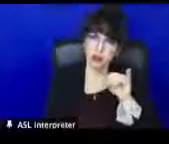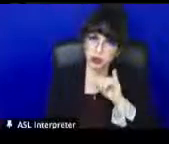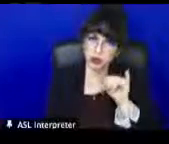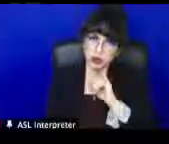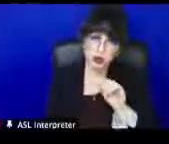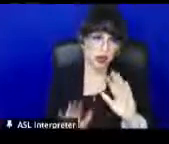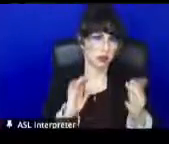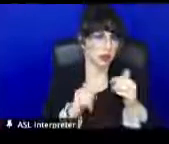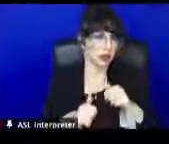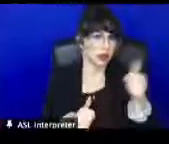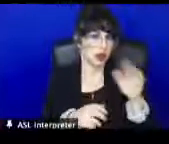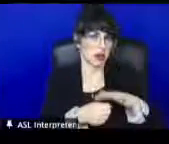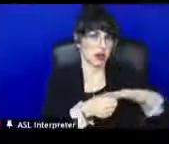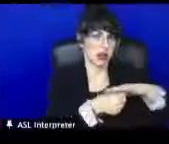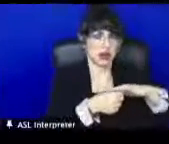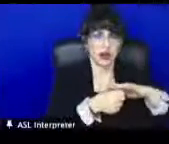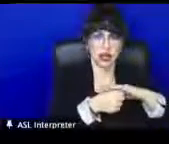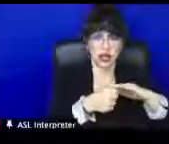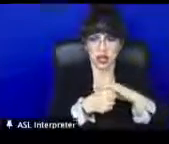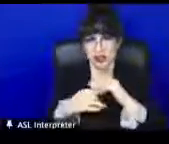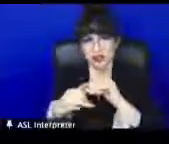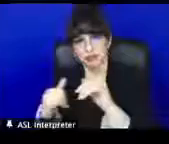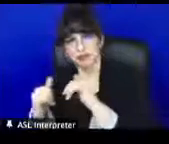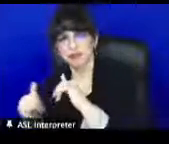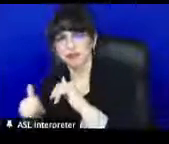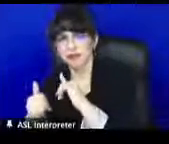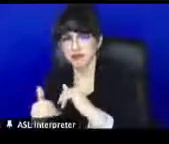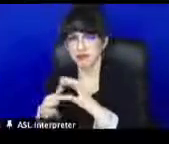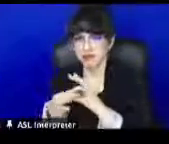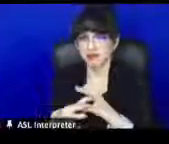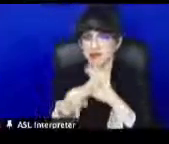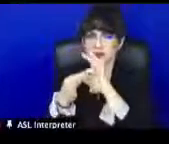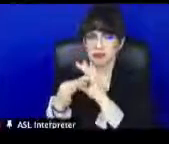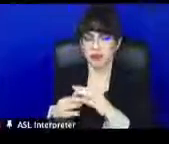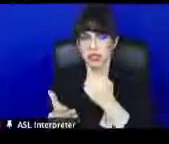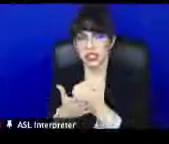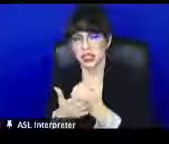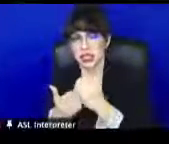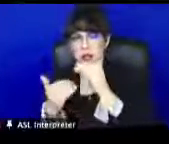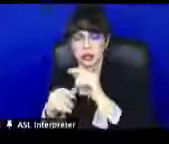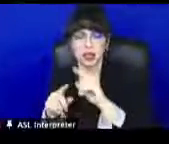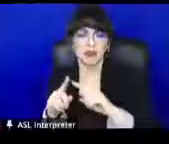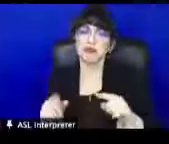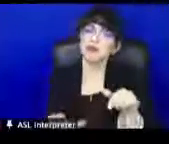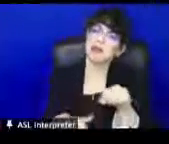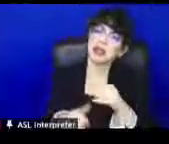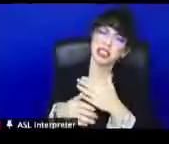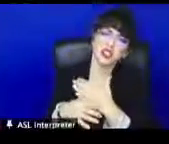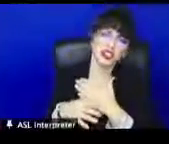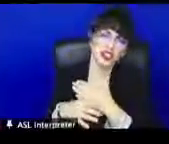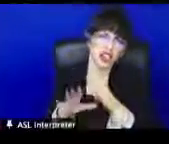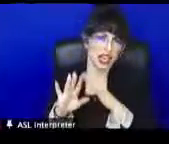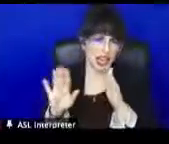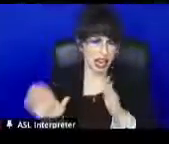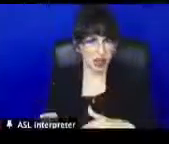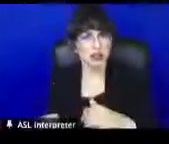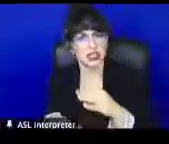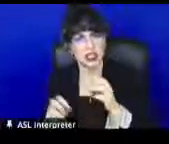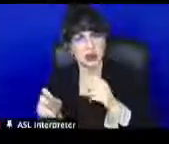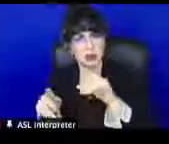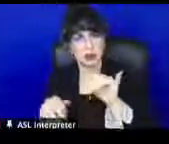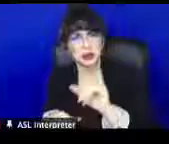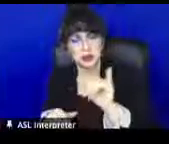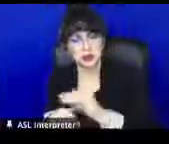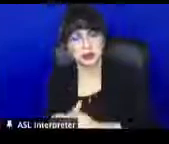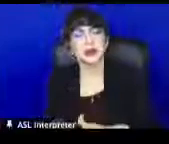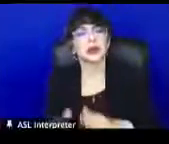community and economic development constraint impacting shared regional housing and retail development opportunities. As a second priority, Inyo and